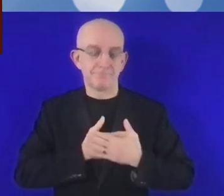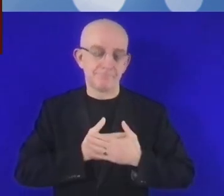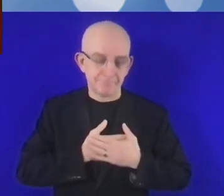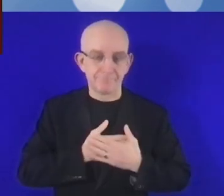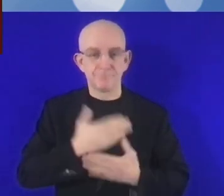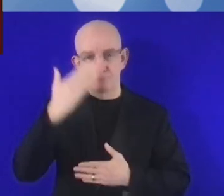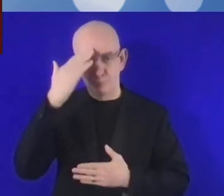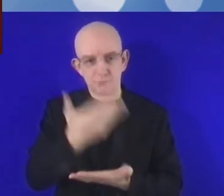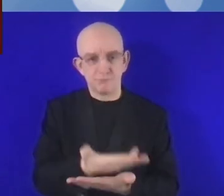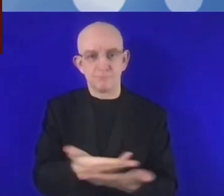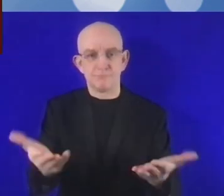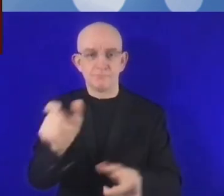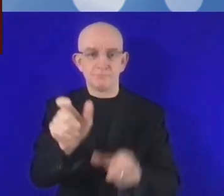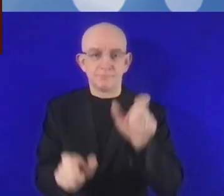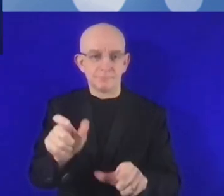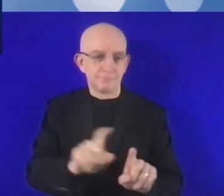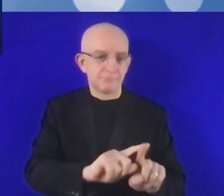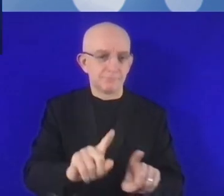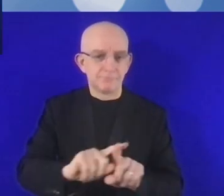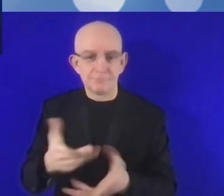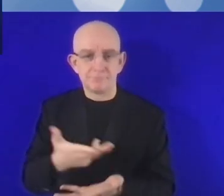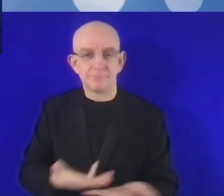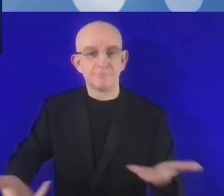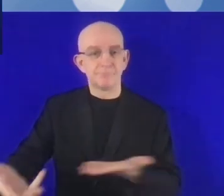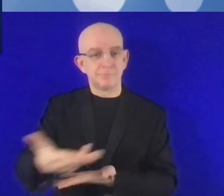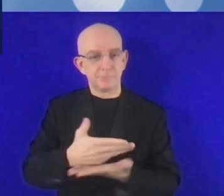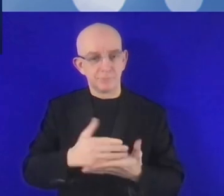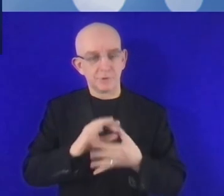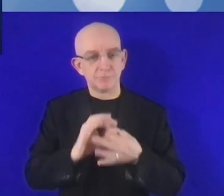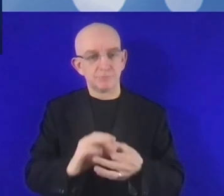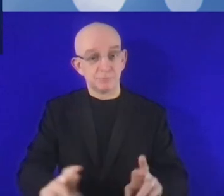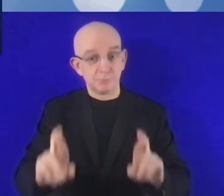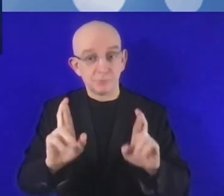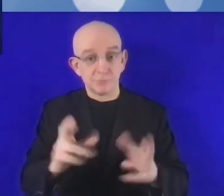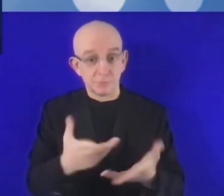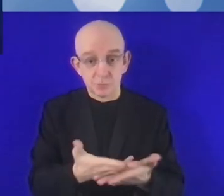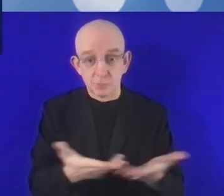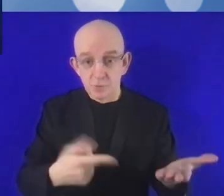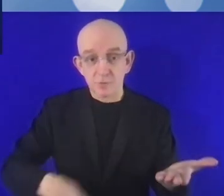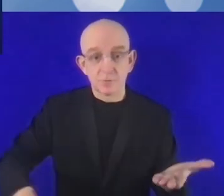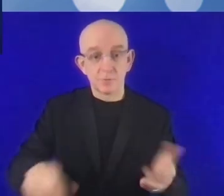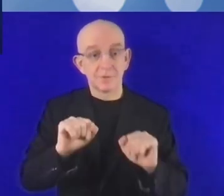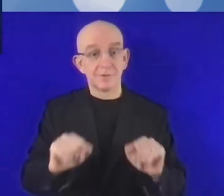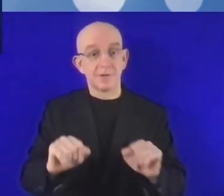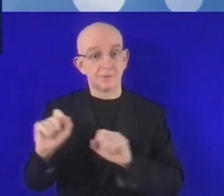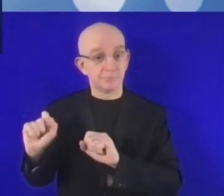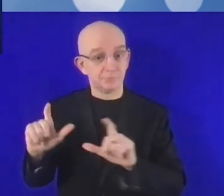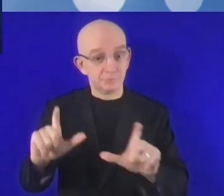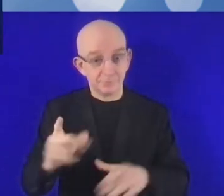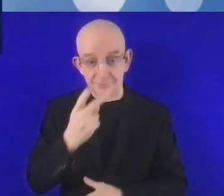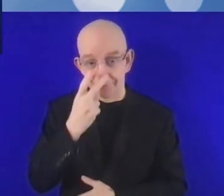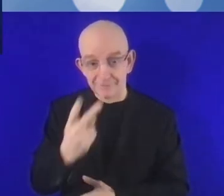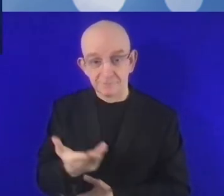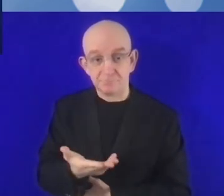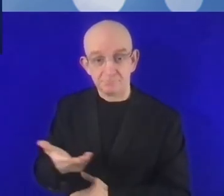address you by means of this video. Your numerous presence here on the site in Katowice, but also